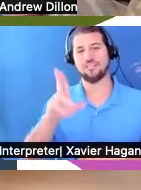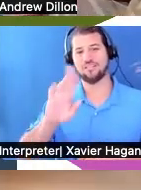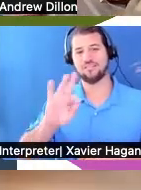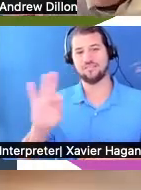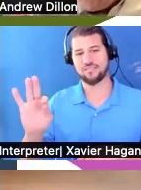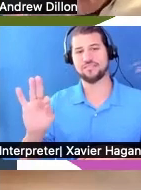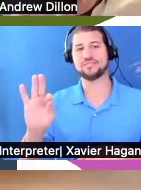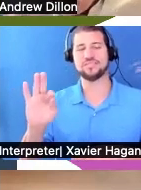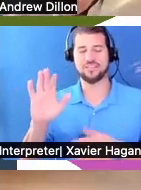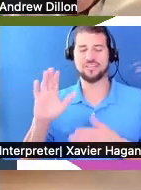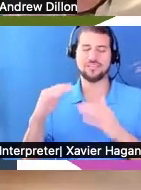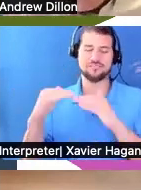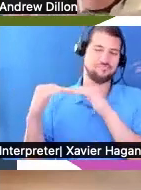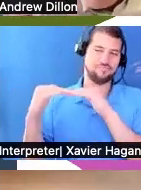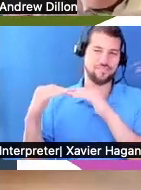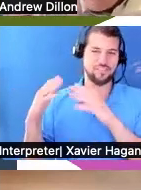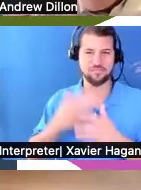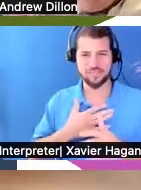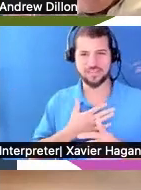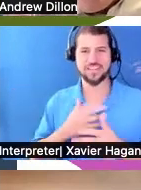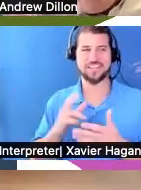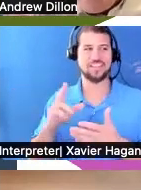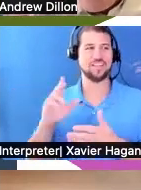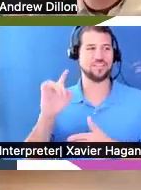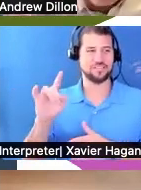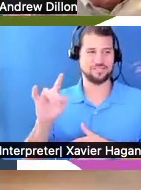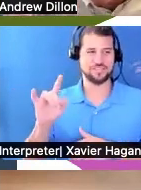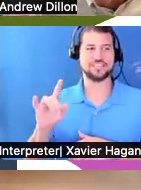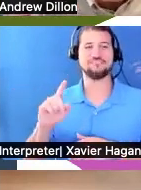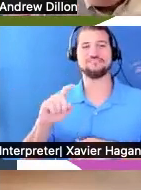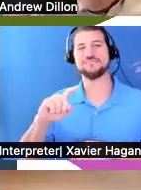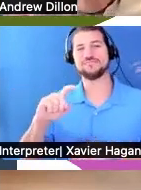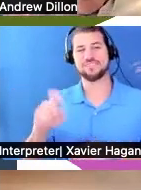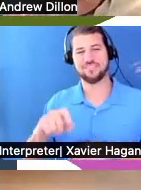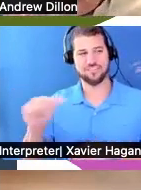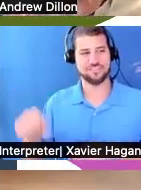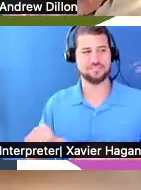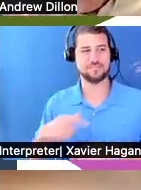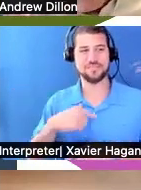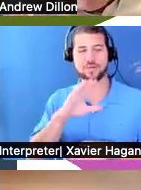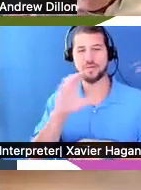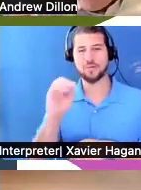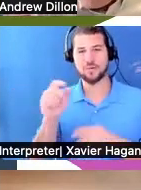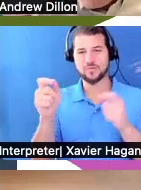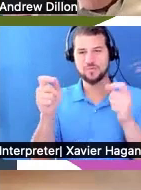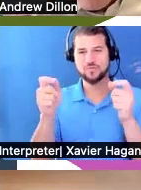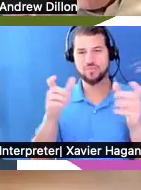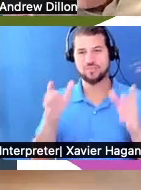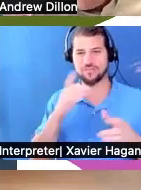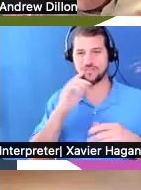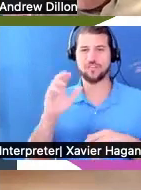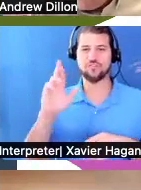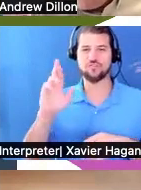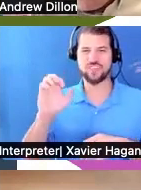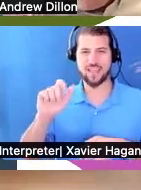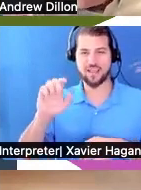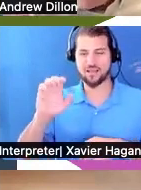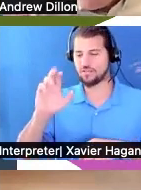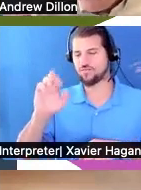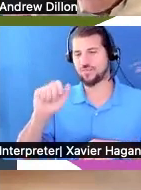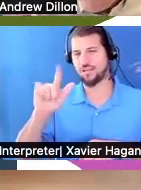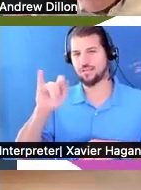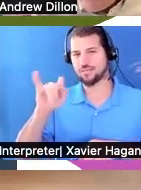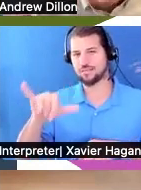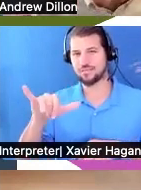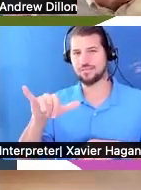of Information here at the University of Texas at Austin, and he's co-director of the Reality Lab. His research looks at the intersection